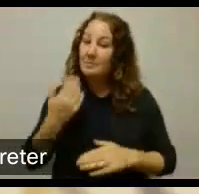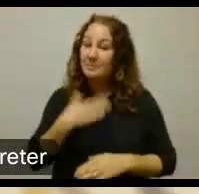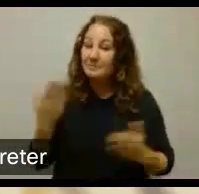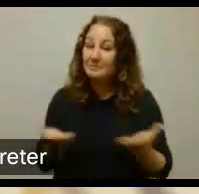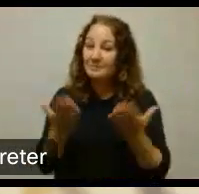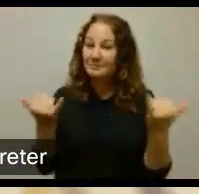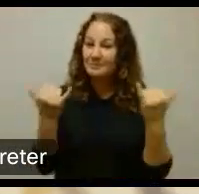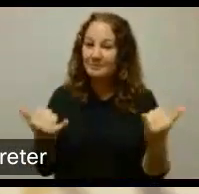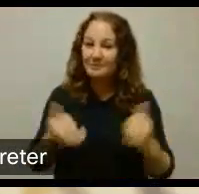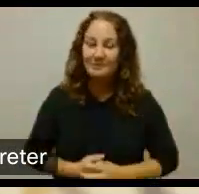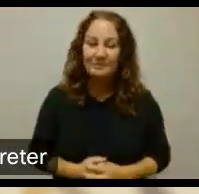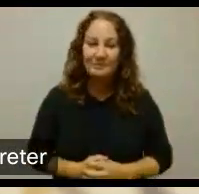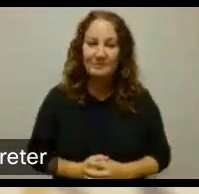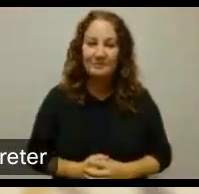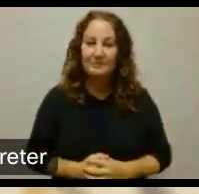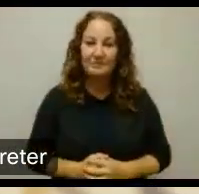here today.